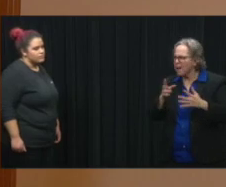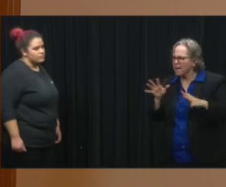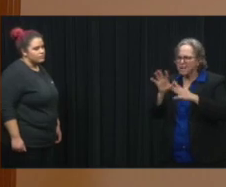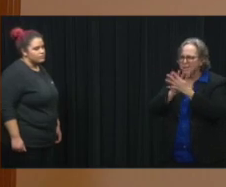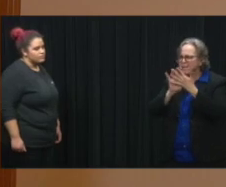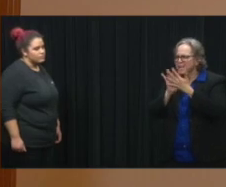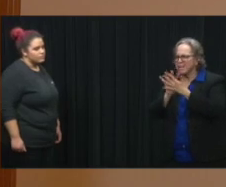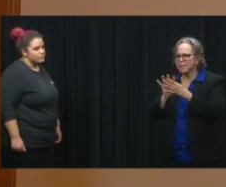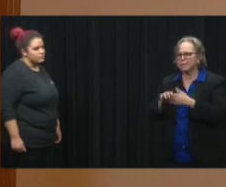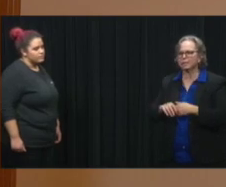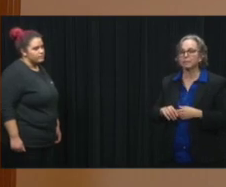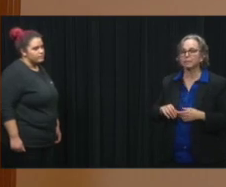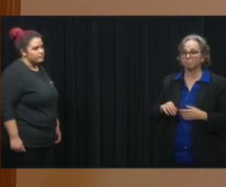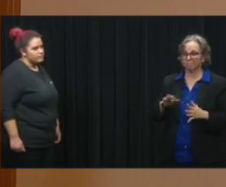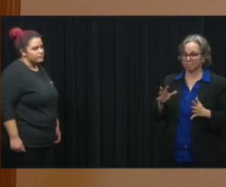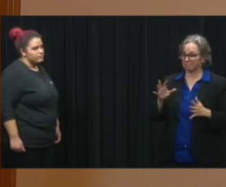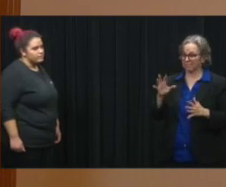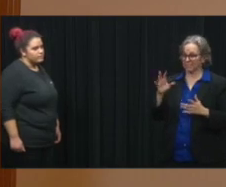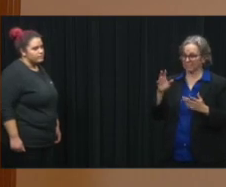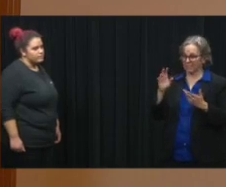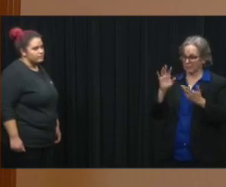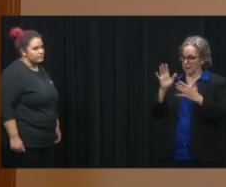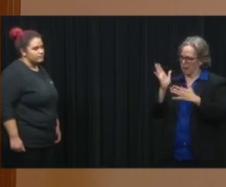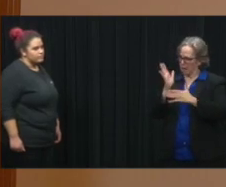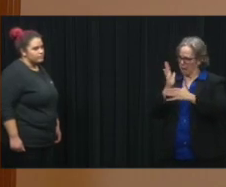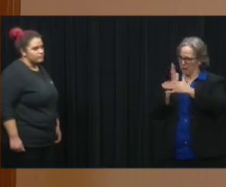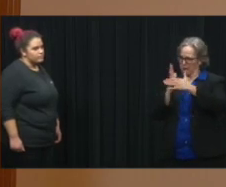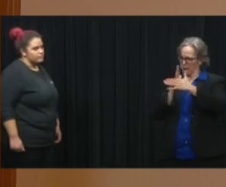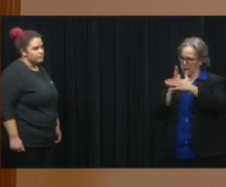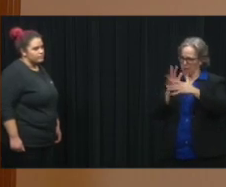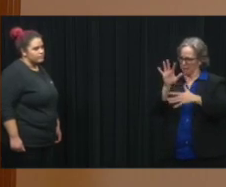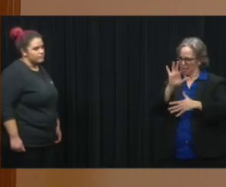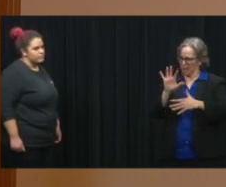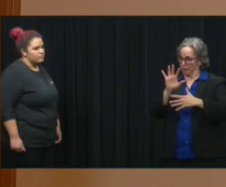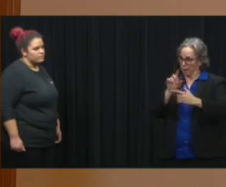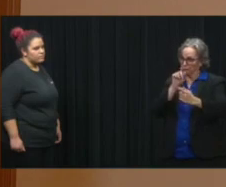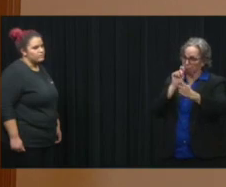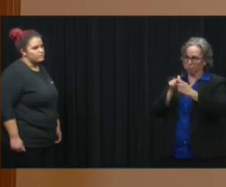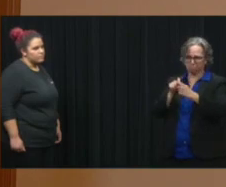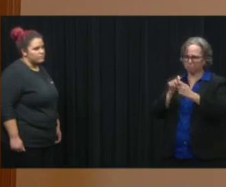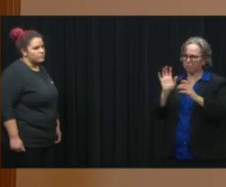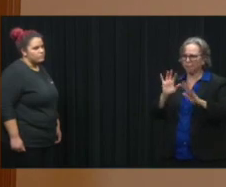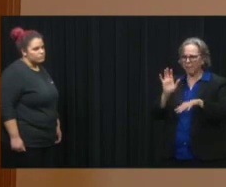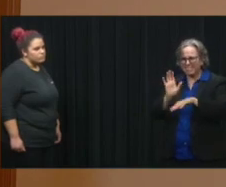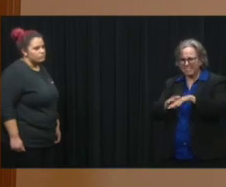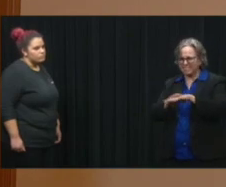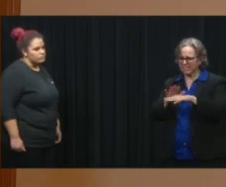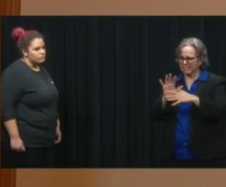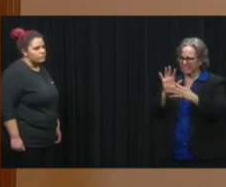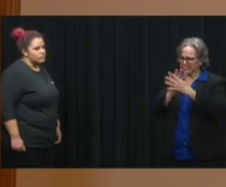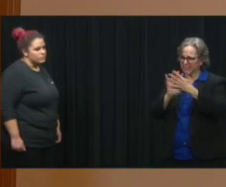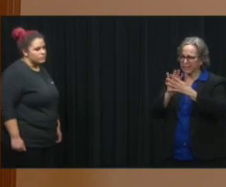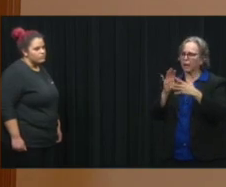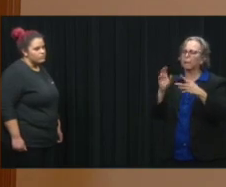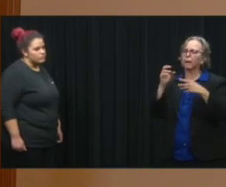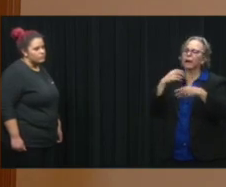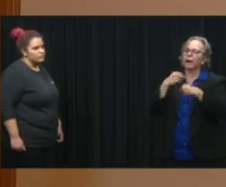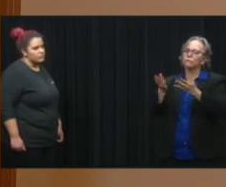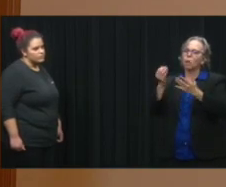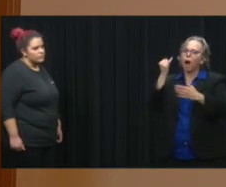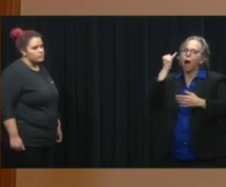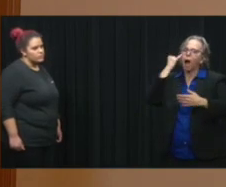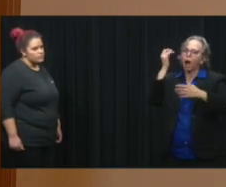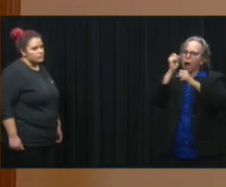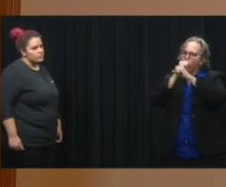They're never exactly dead on, but they definitely give you the sense of directions you need to take. And so when I say,